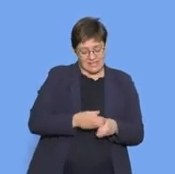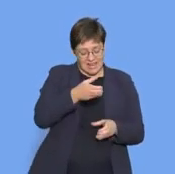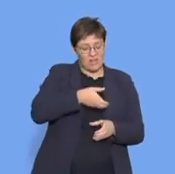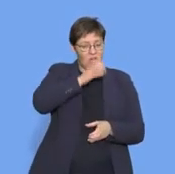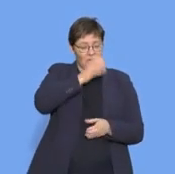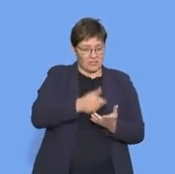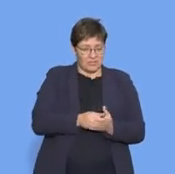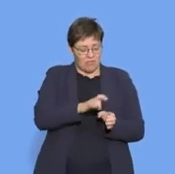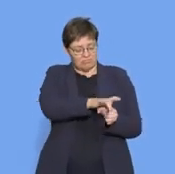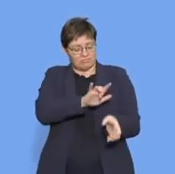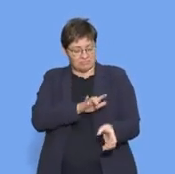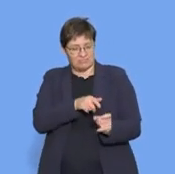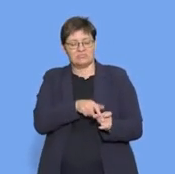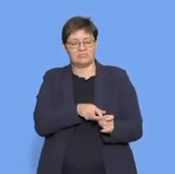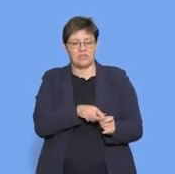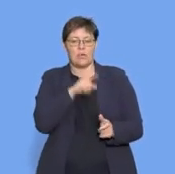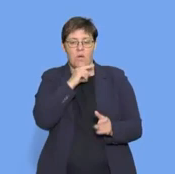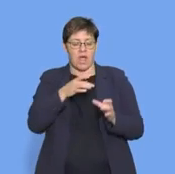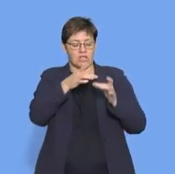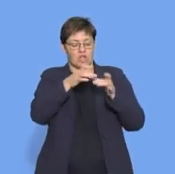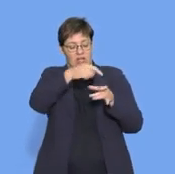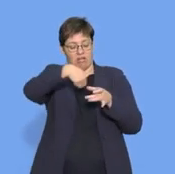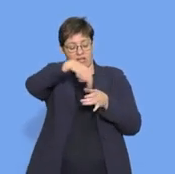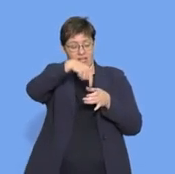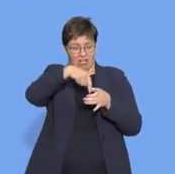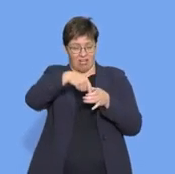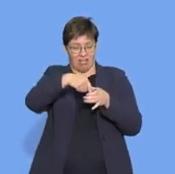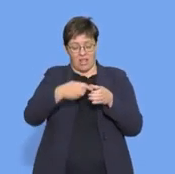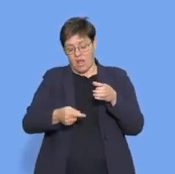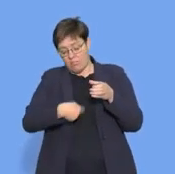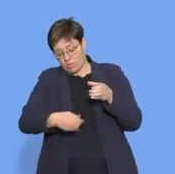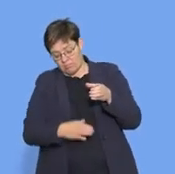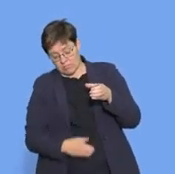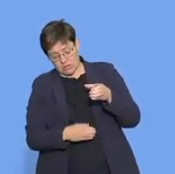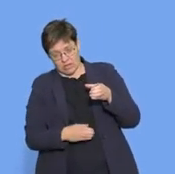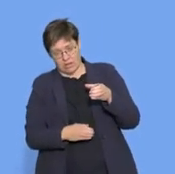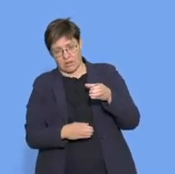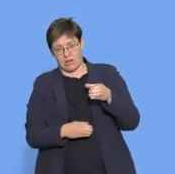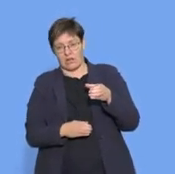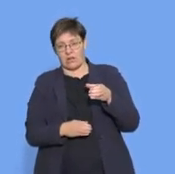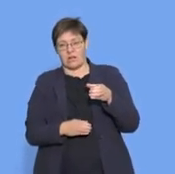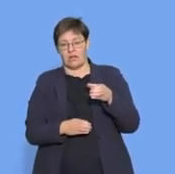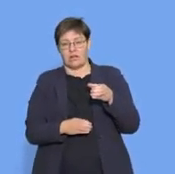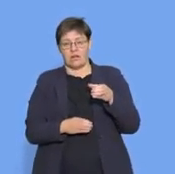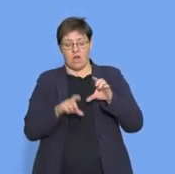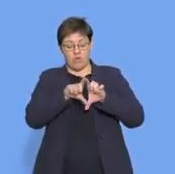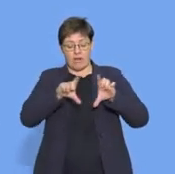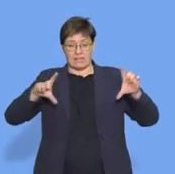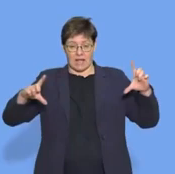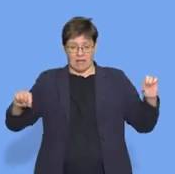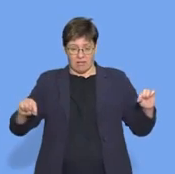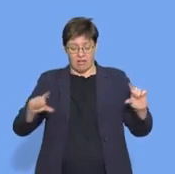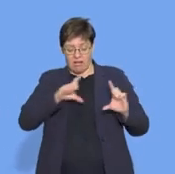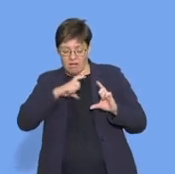in our cylinders. We know that a cylinder is made up of a circle at the top, a circle at the bottom, and a rectangle that